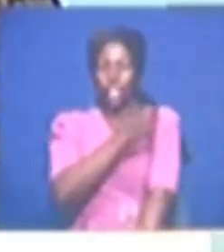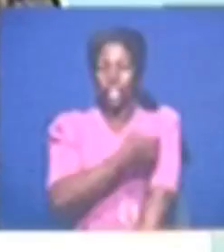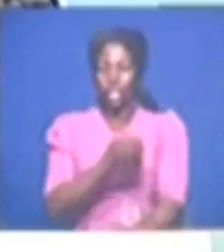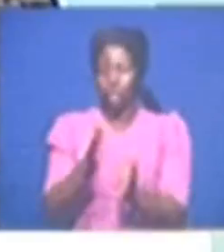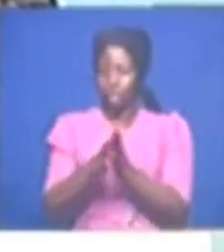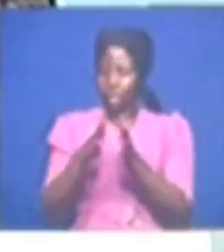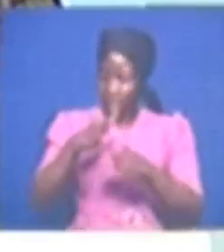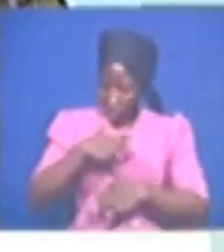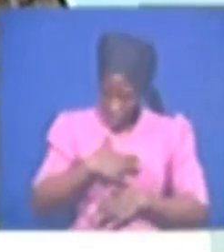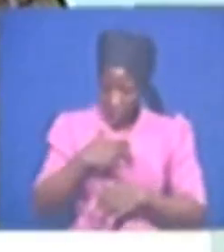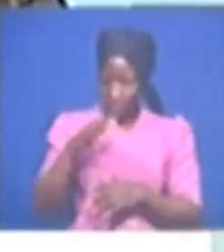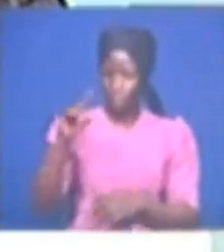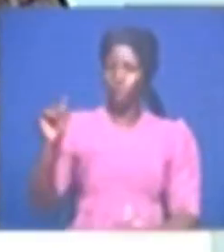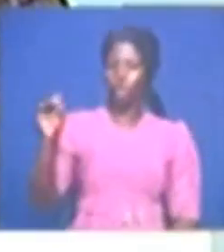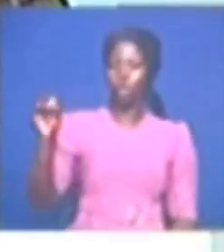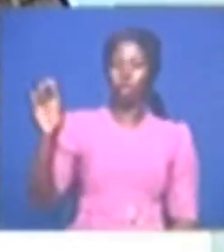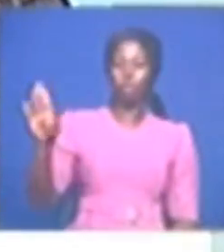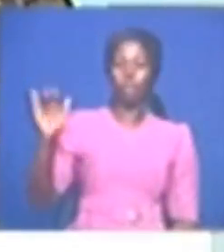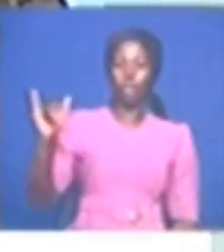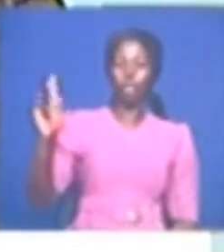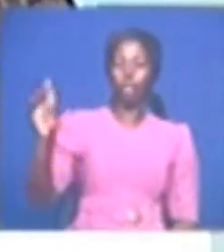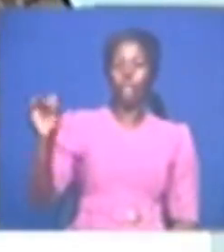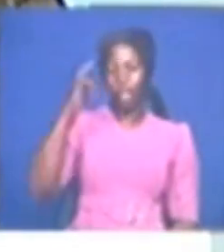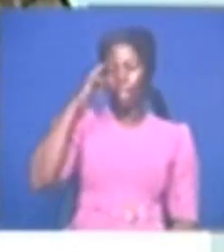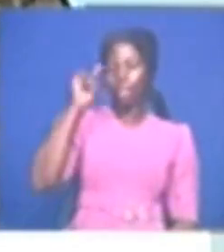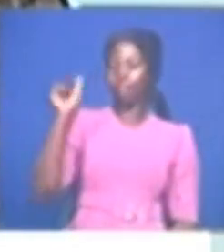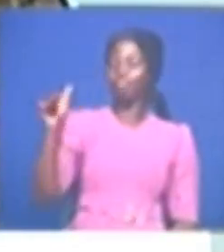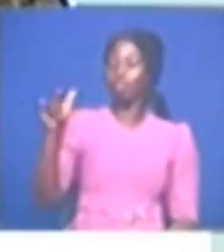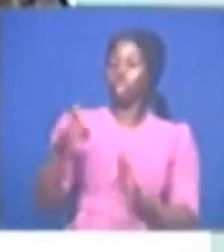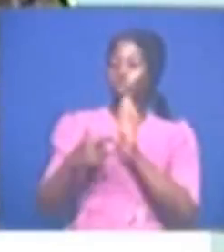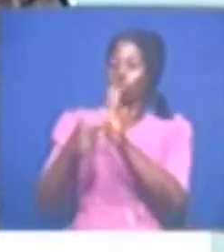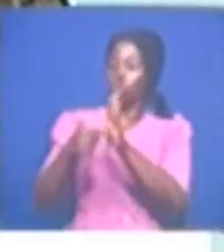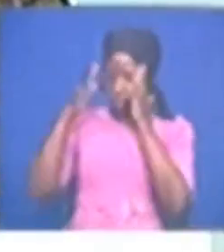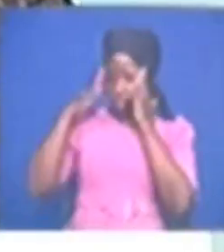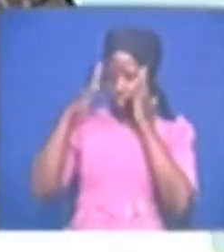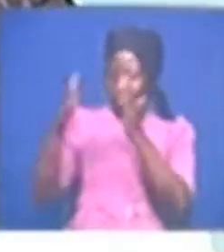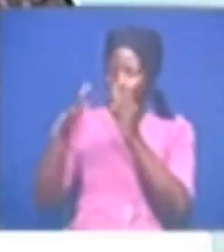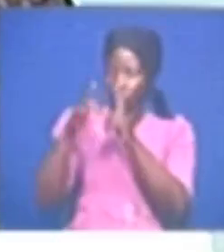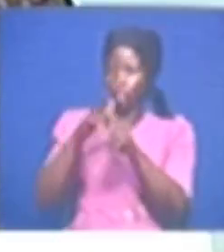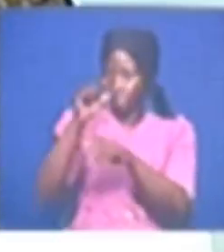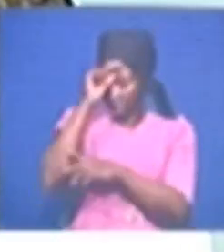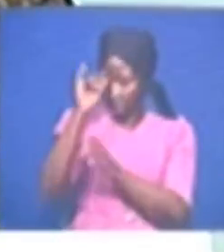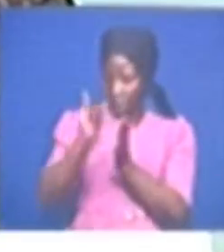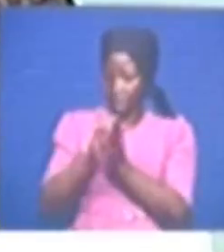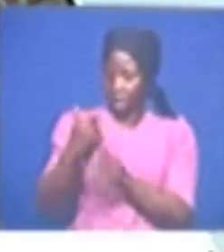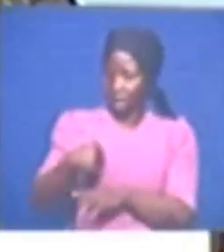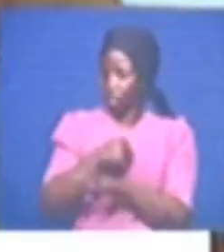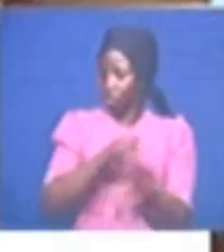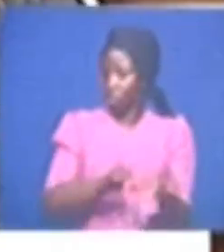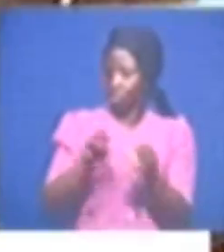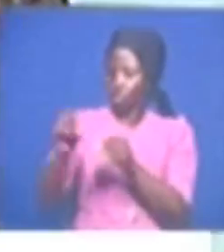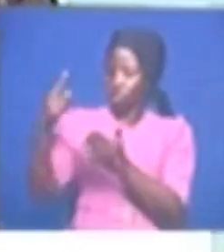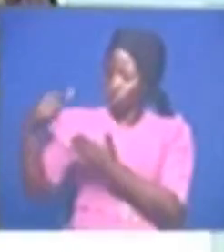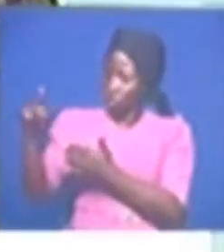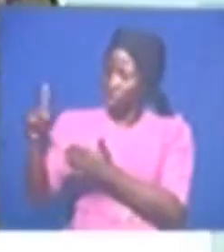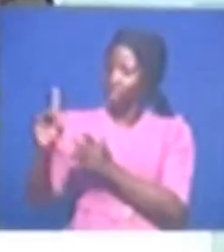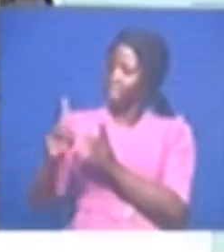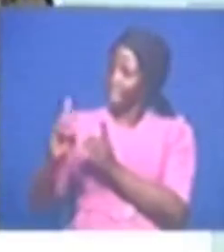And I think this again shows commitment from government that we are moving to the right direction, although there are so